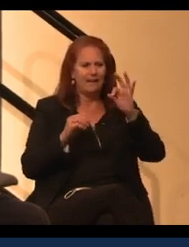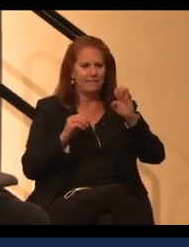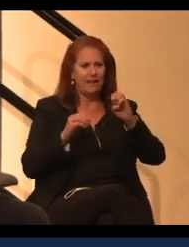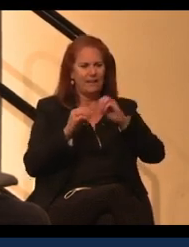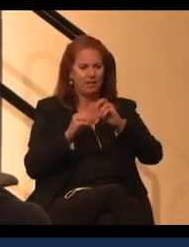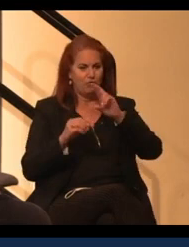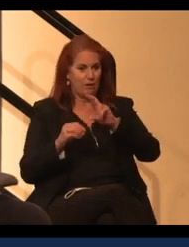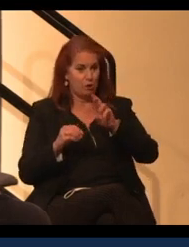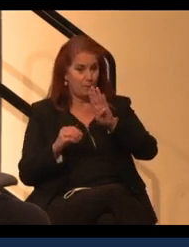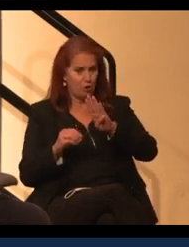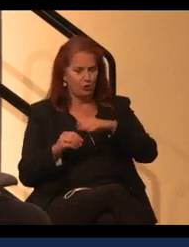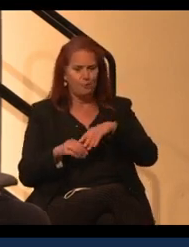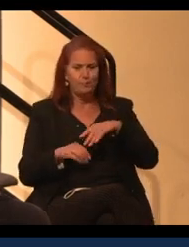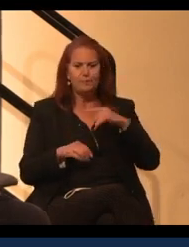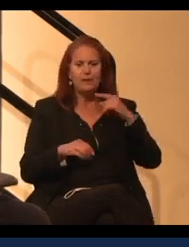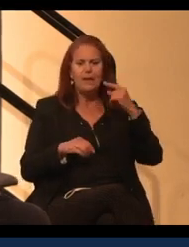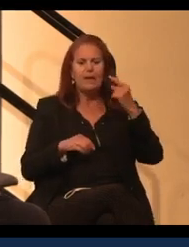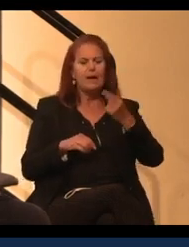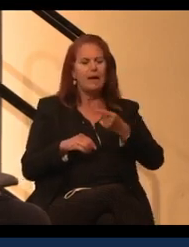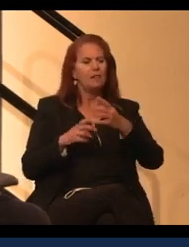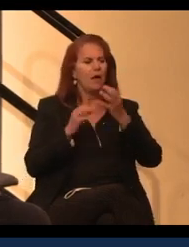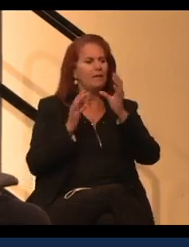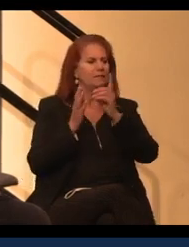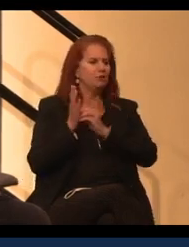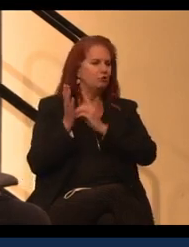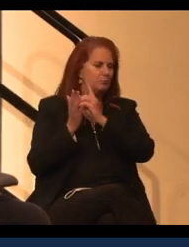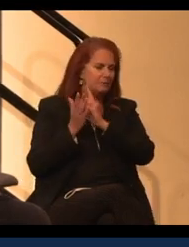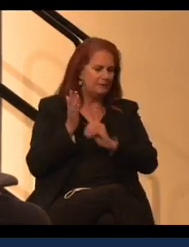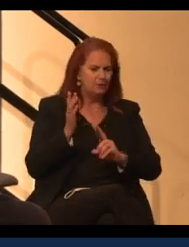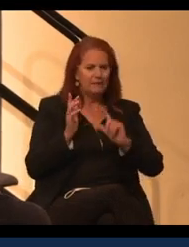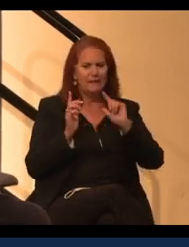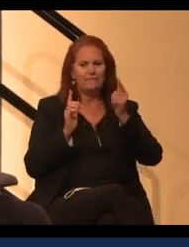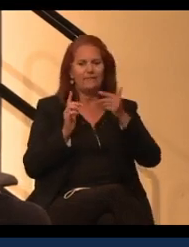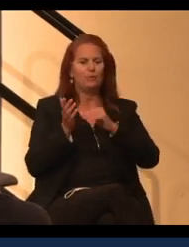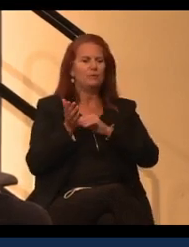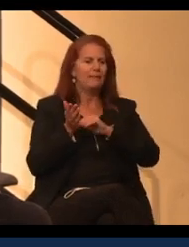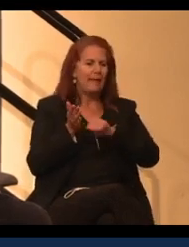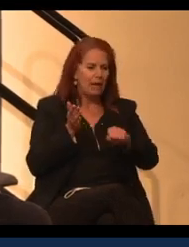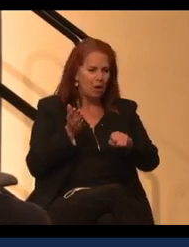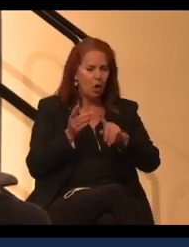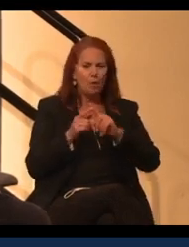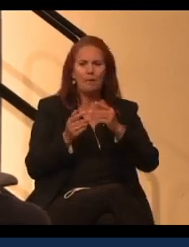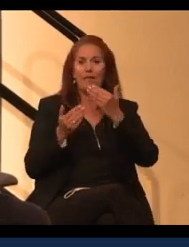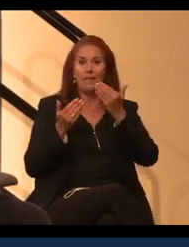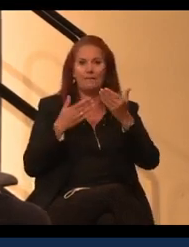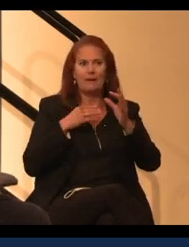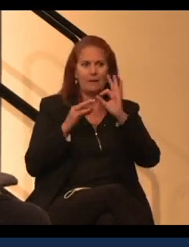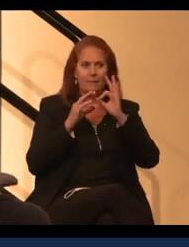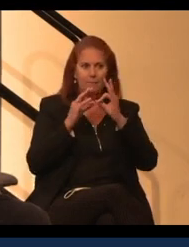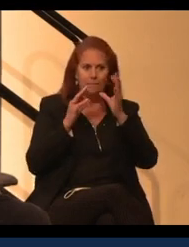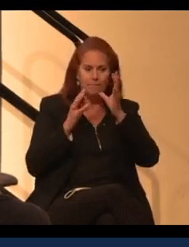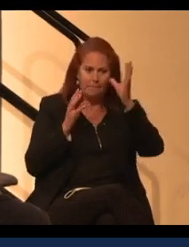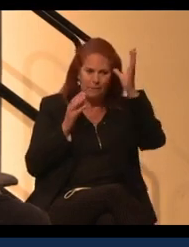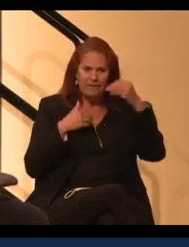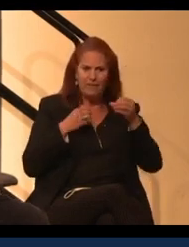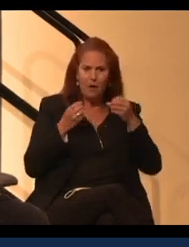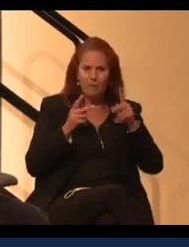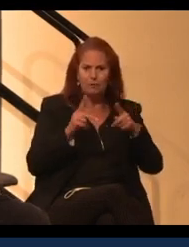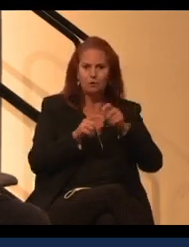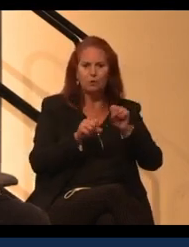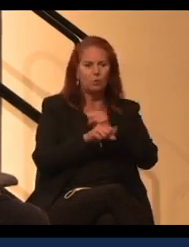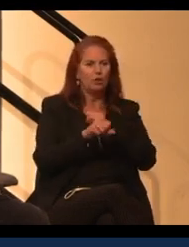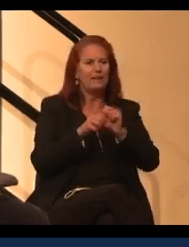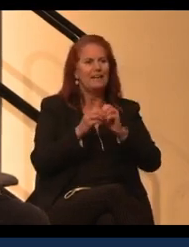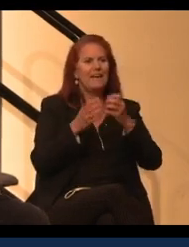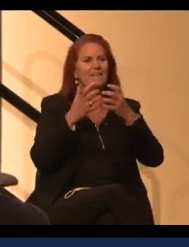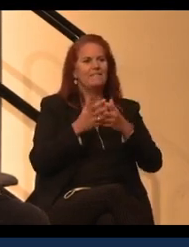Bernardo. There was a lot of discrimination. He was eventually let go, but thankfully my parents had the opportunity to work in a